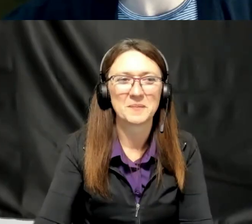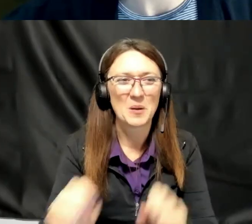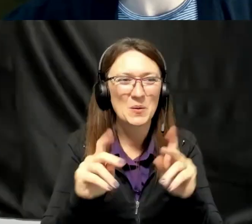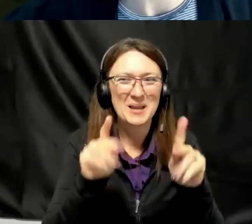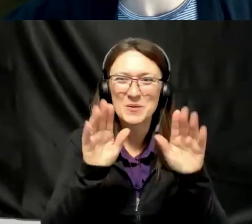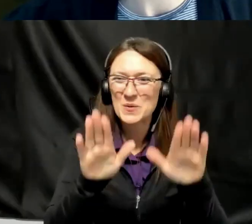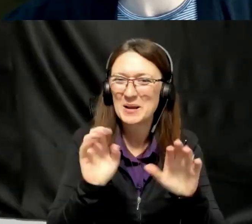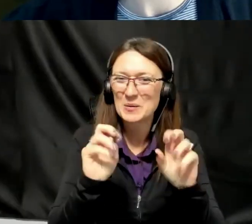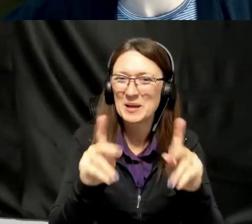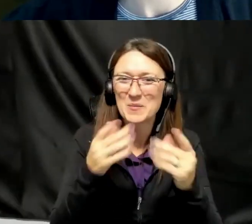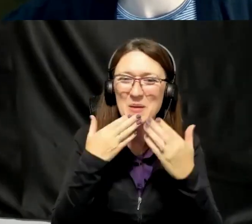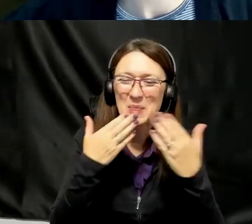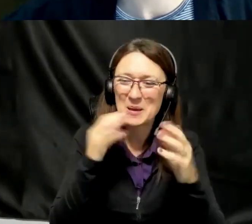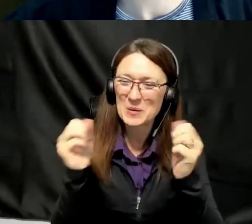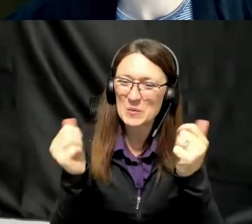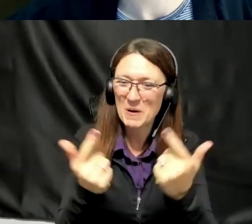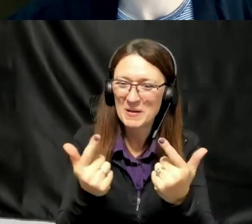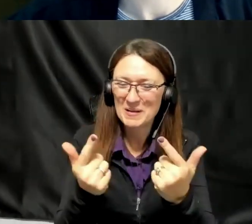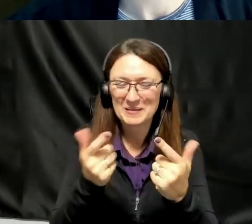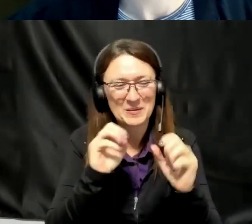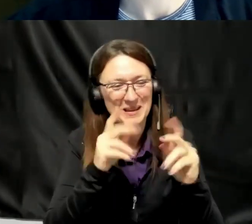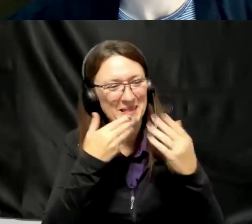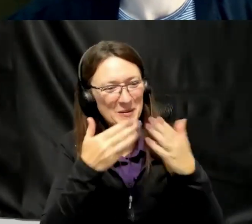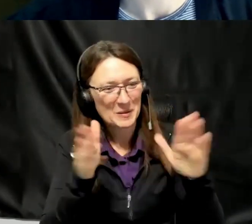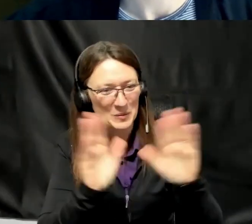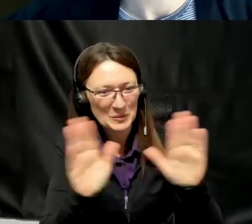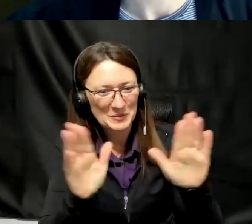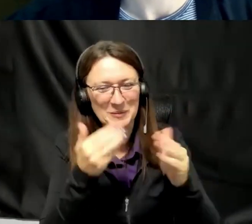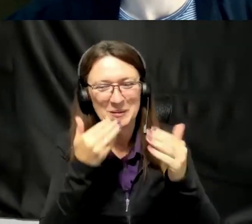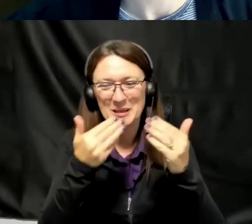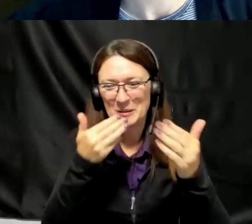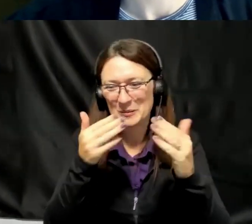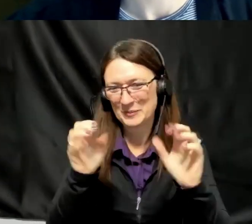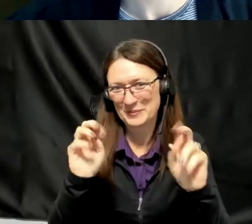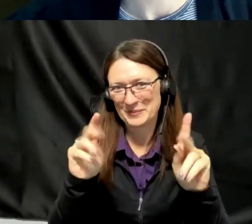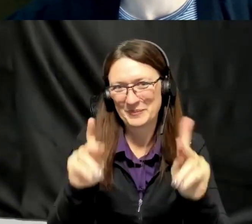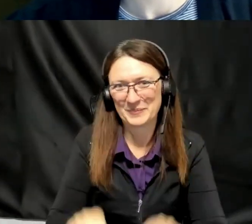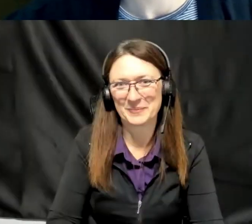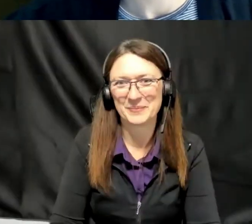Great. Okay. Well, thank you, Thank everyone. you. Thank you, everyone. Thank you.